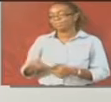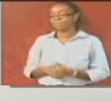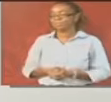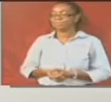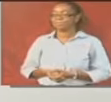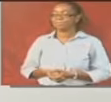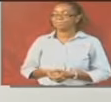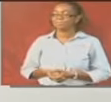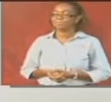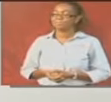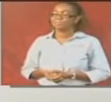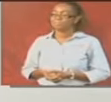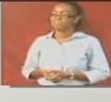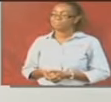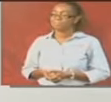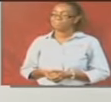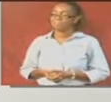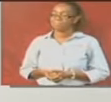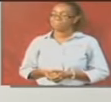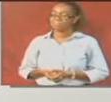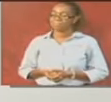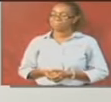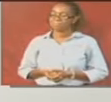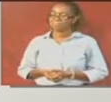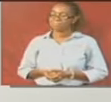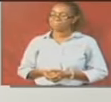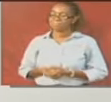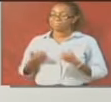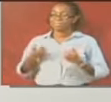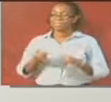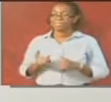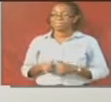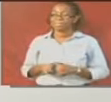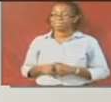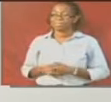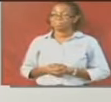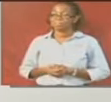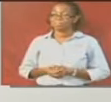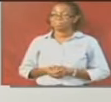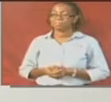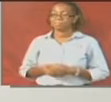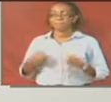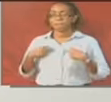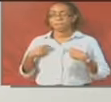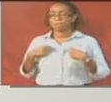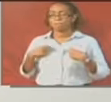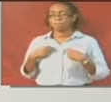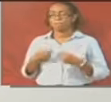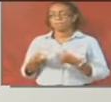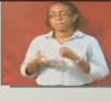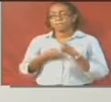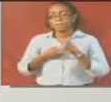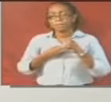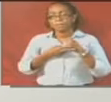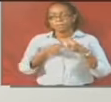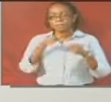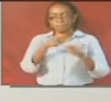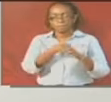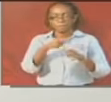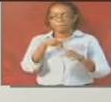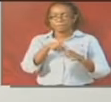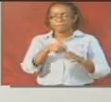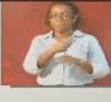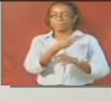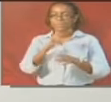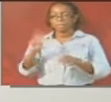the half of the received amount that will be kept in reserve for the second dose of vaccine. We